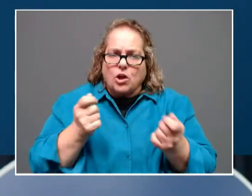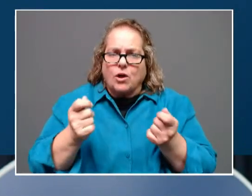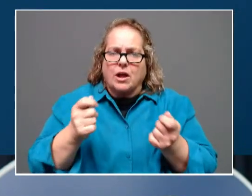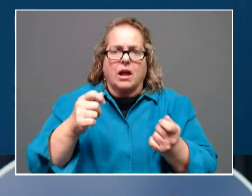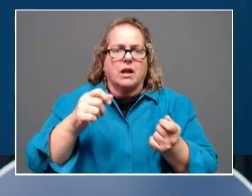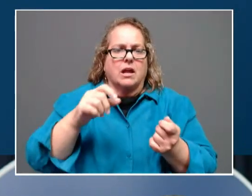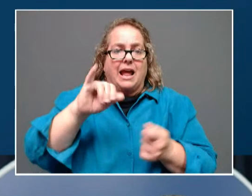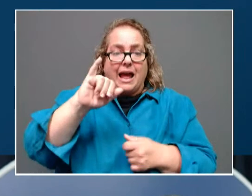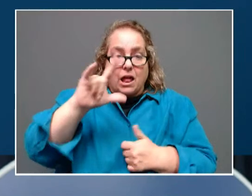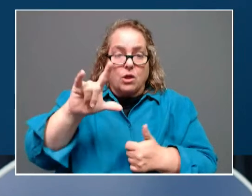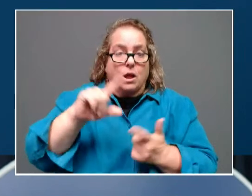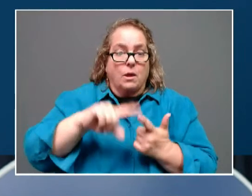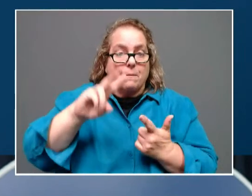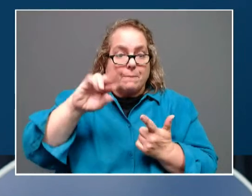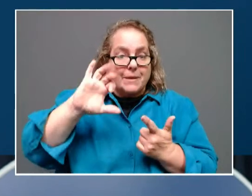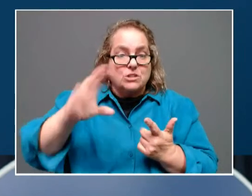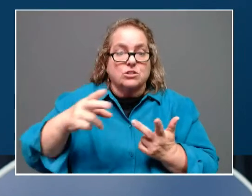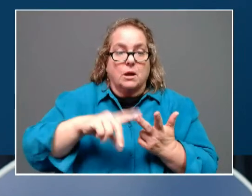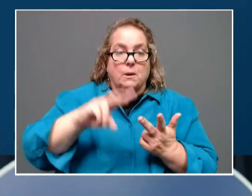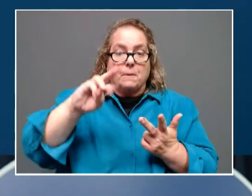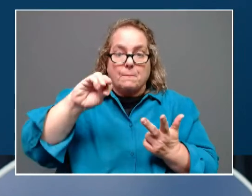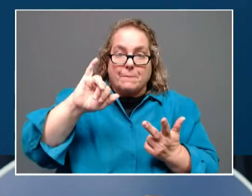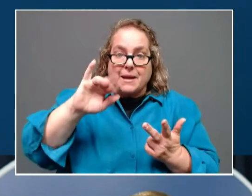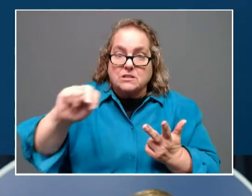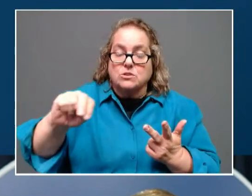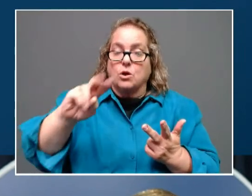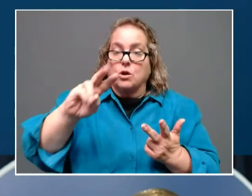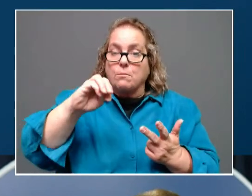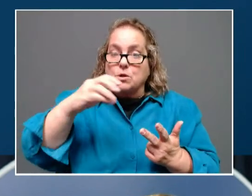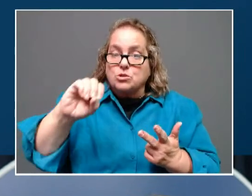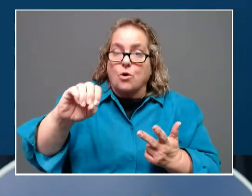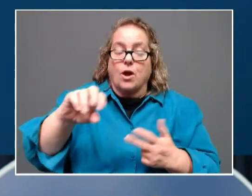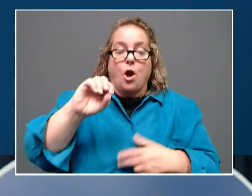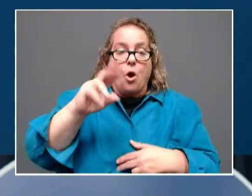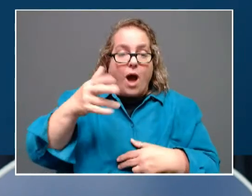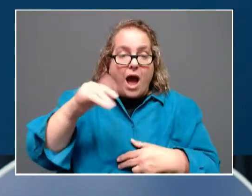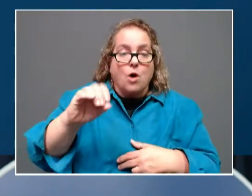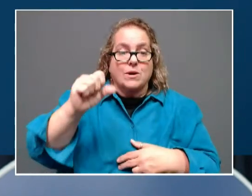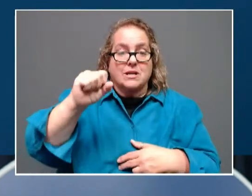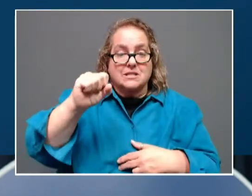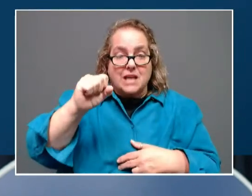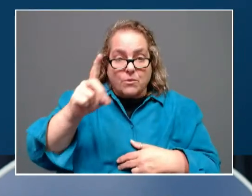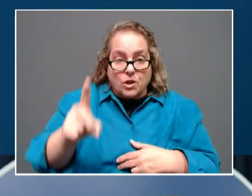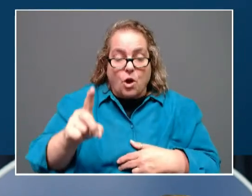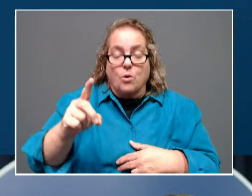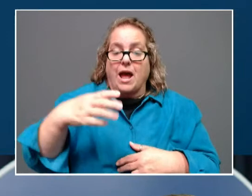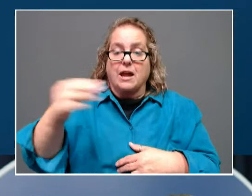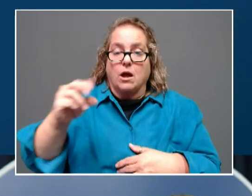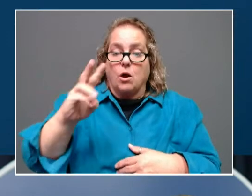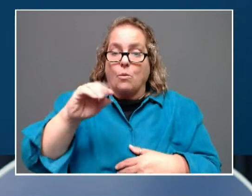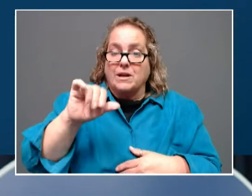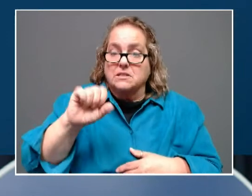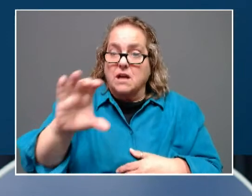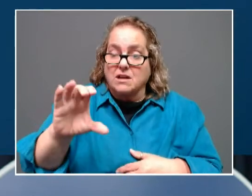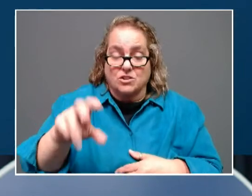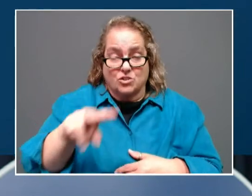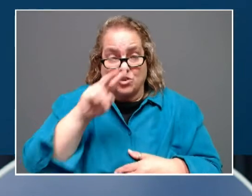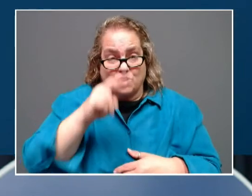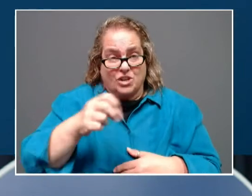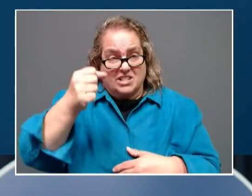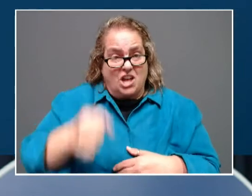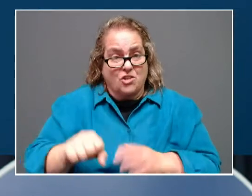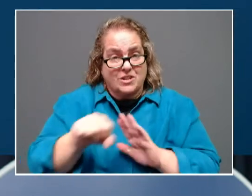Michigan, Minnesota, Missouri, North Dakota, Ohio, South Dakota, and Wisconsin. When you look at southern states like